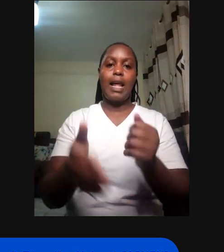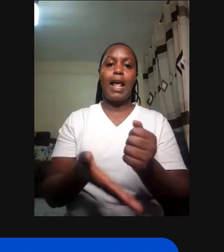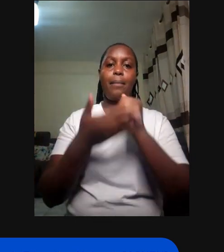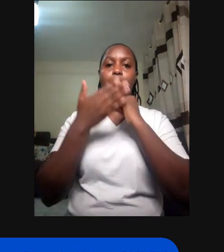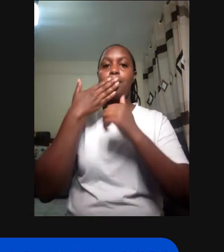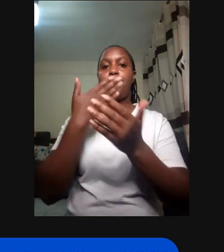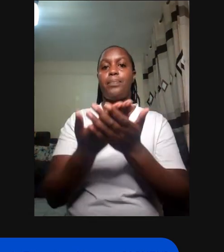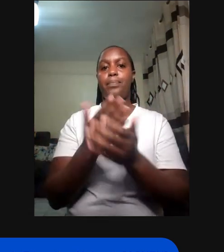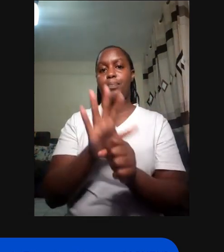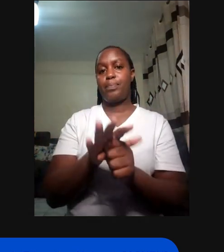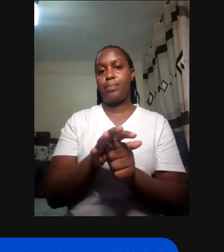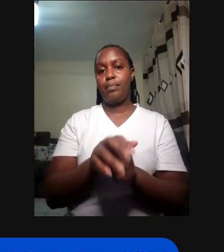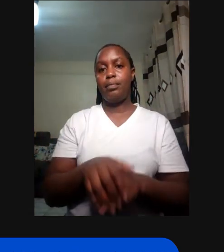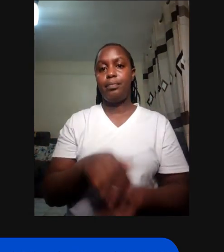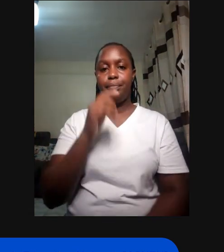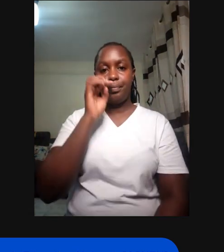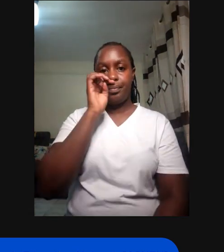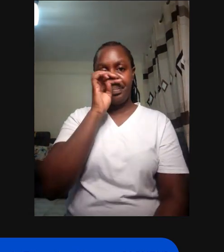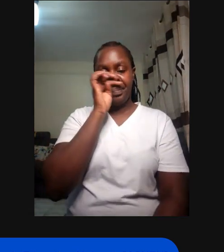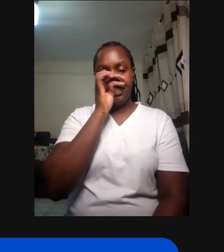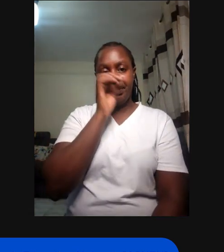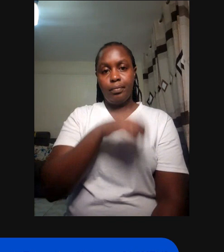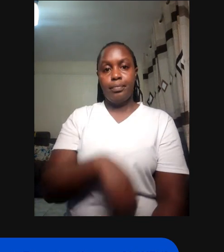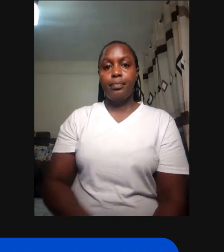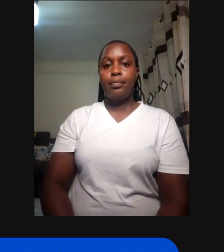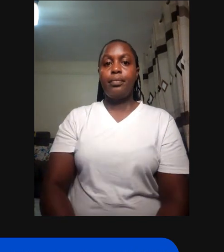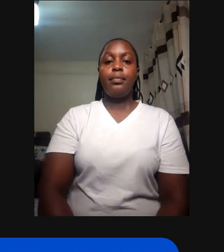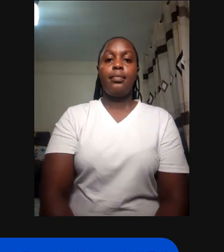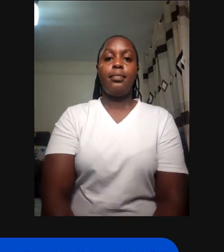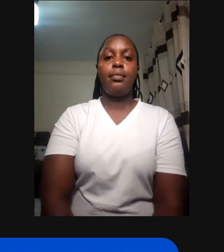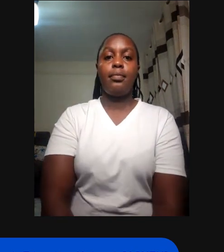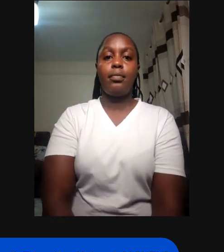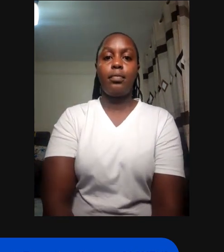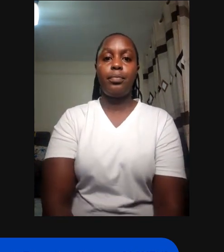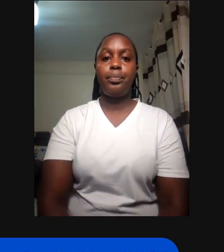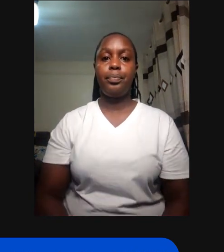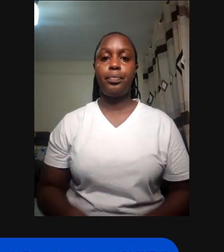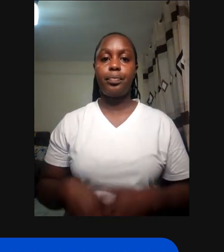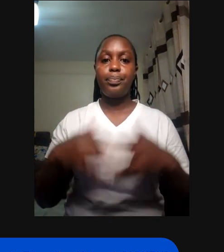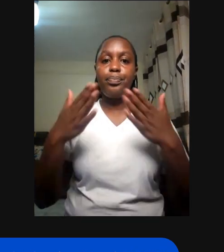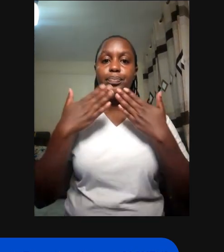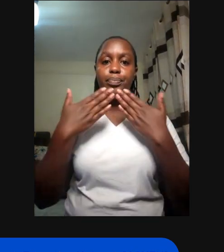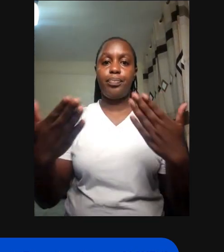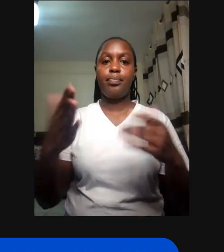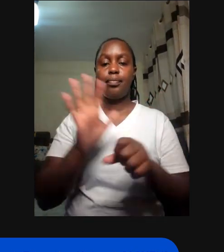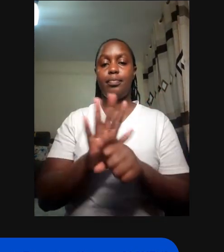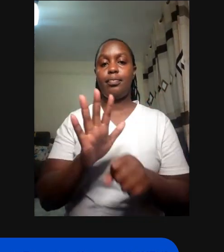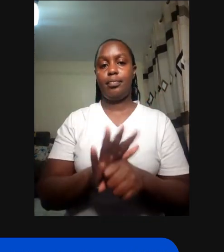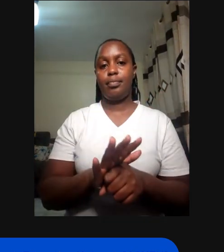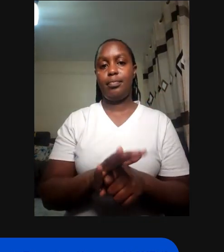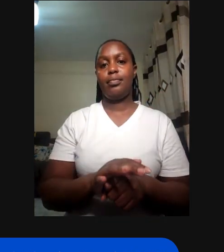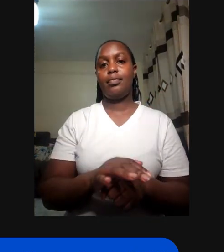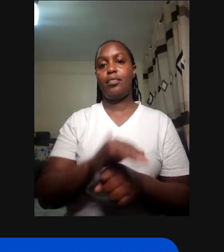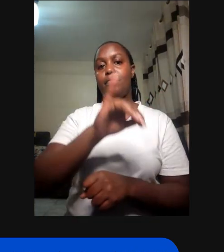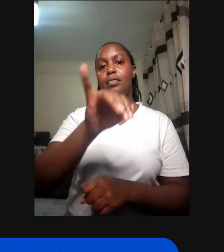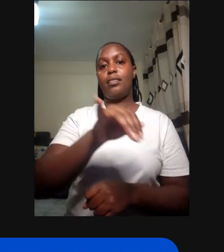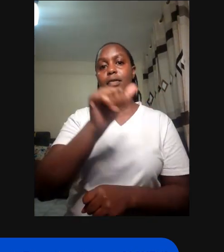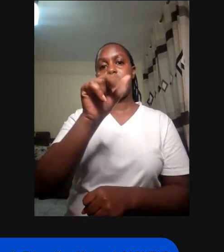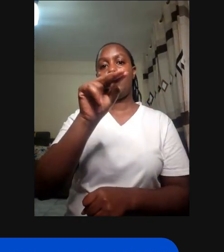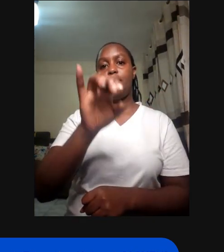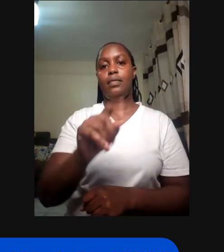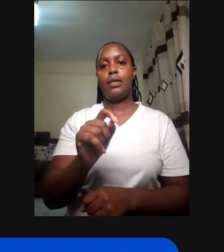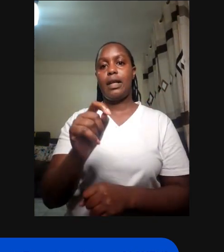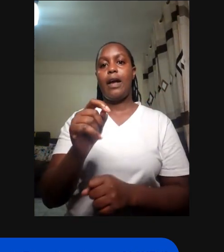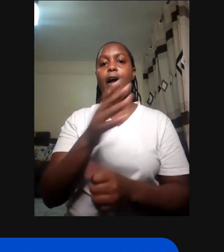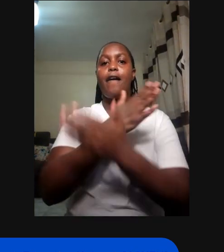Thank you so much, Janet. Yes, a good friend of mine keeps telling me progress, not perfection.